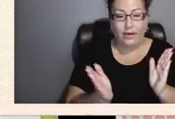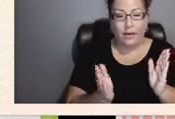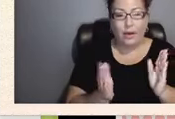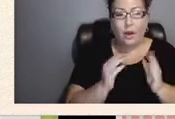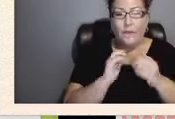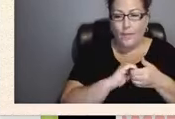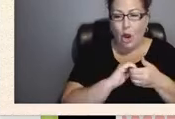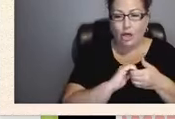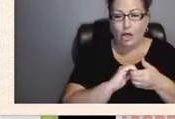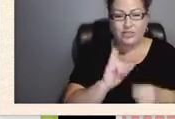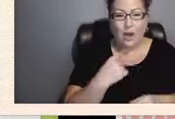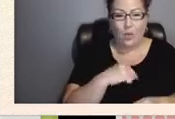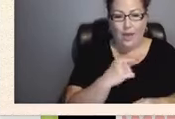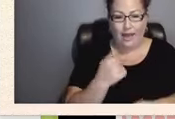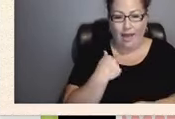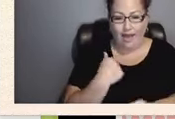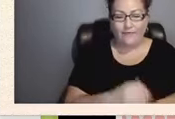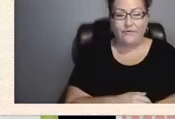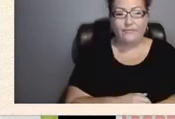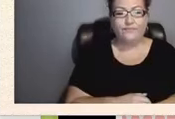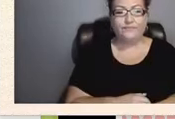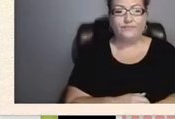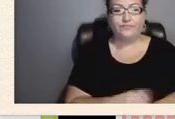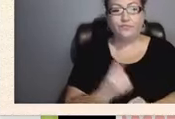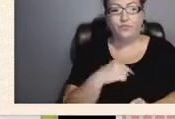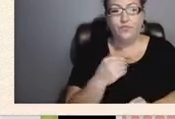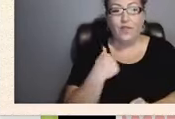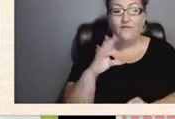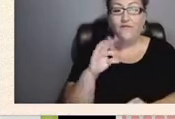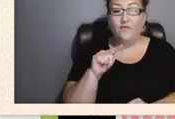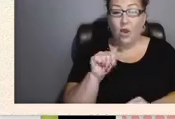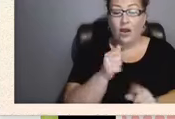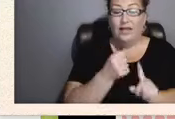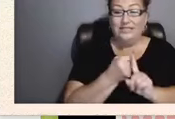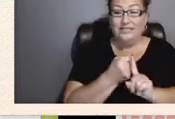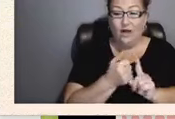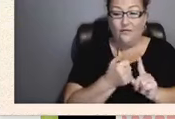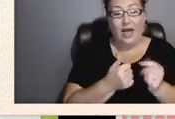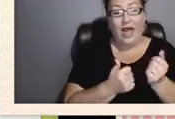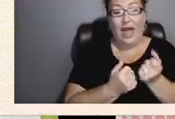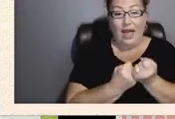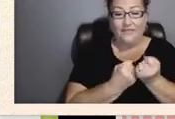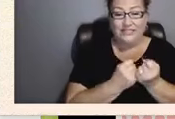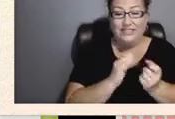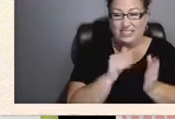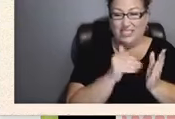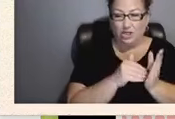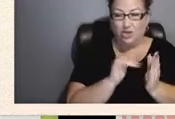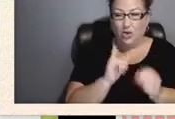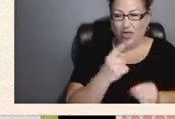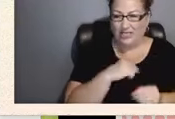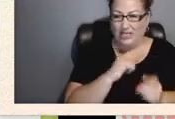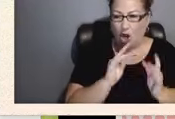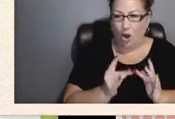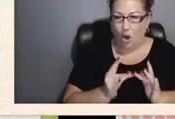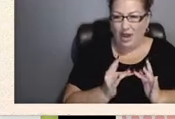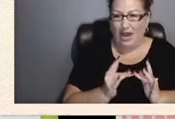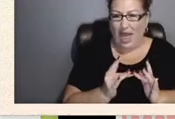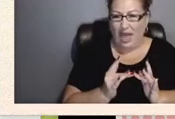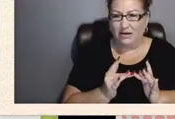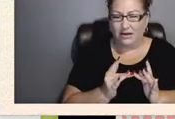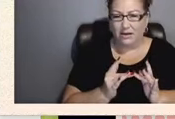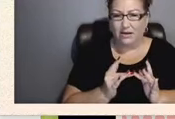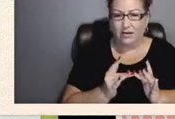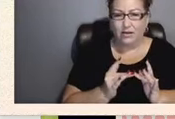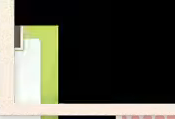we have. We have Florida Self-Advocacy Central, which is our online presence, and we have a